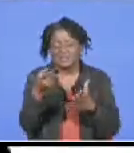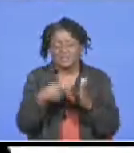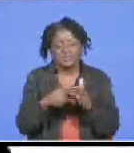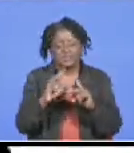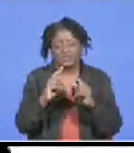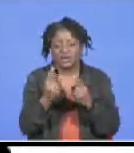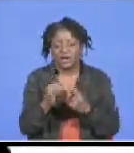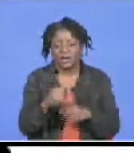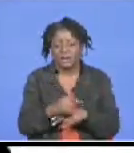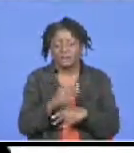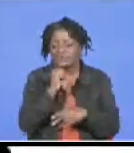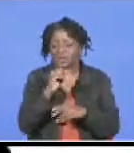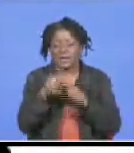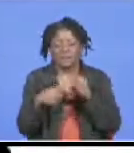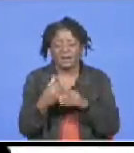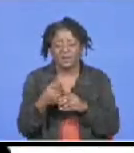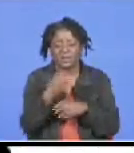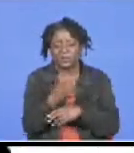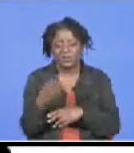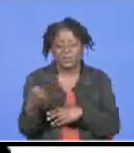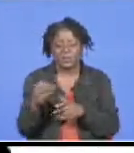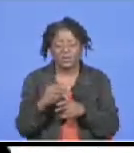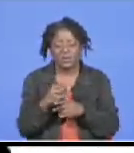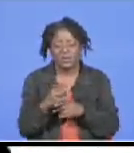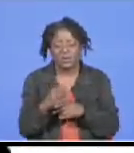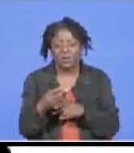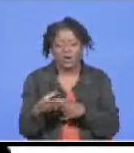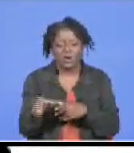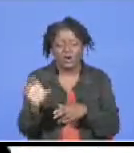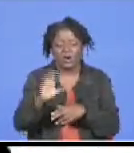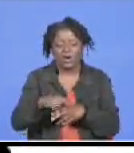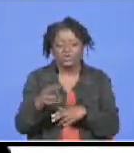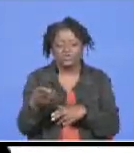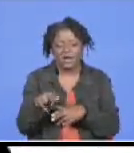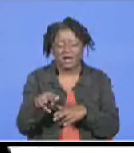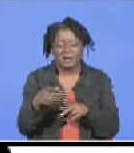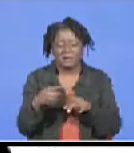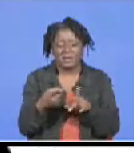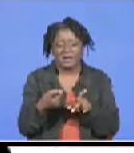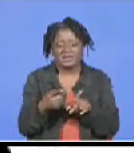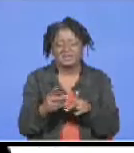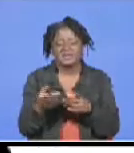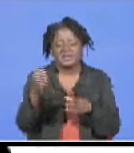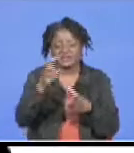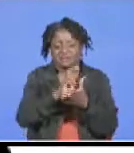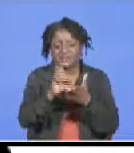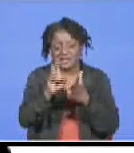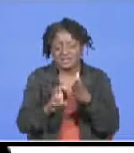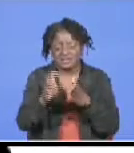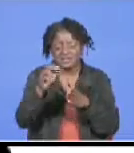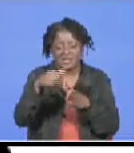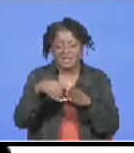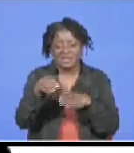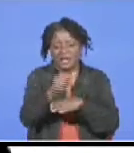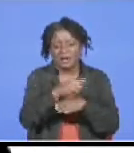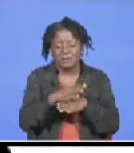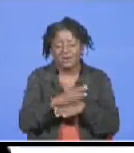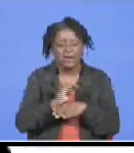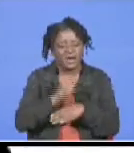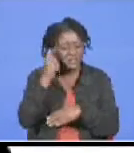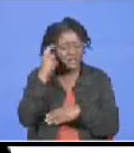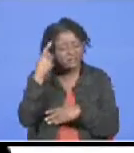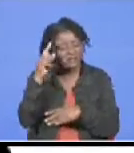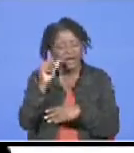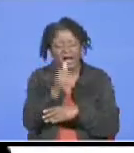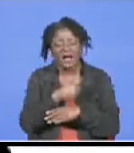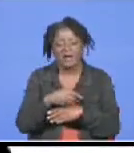contracts, but an investment in Abaco and its people, wherever they are. I think that for Abaco to get back, we have to